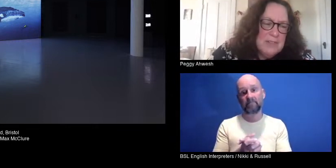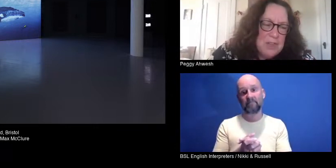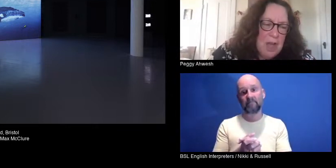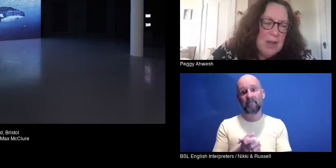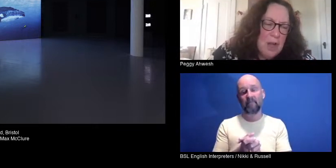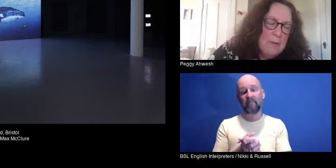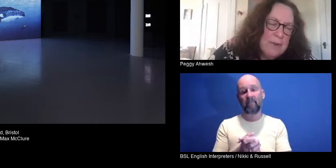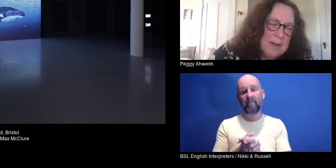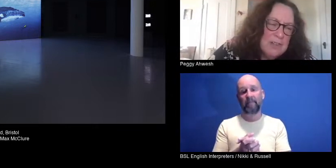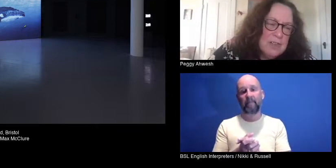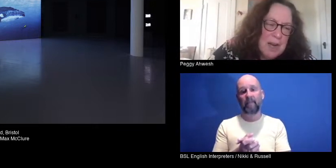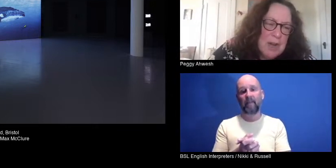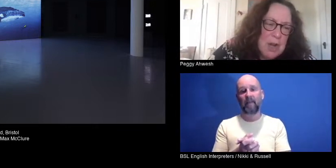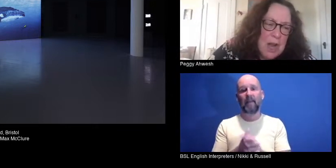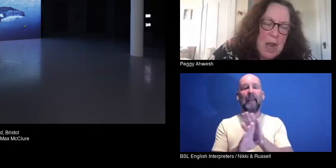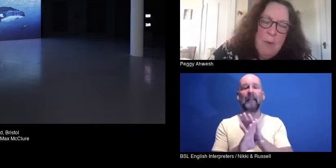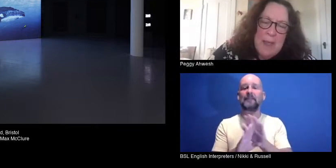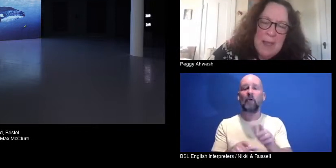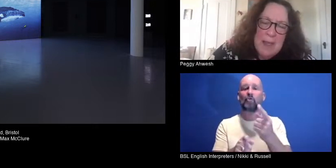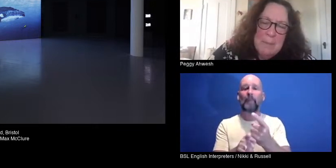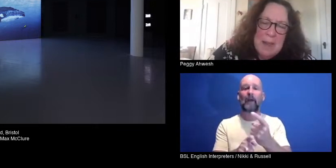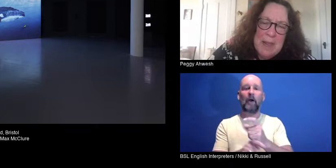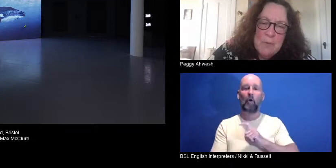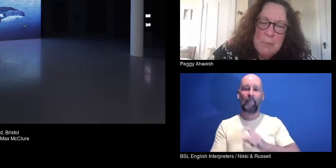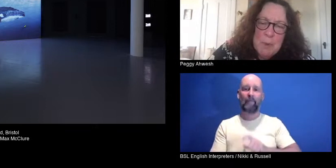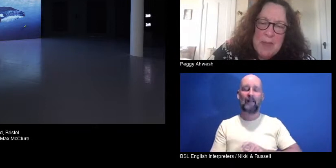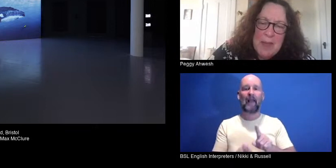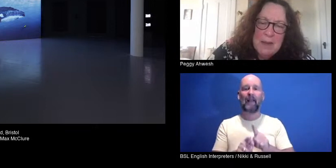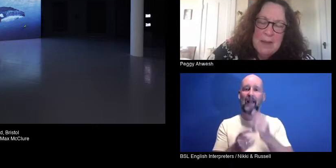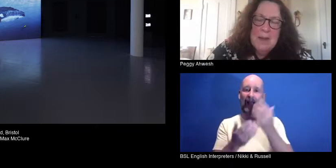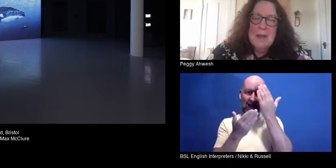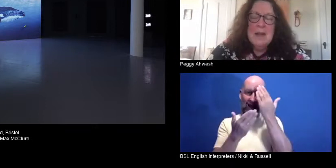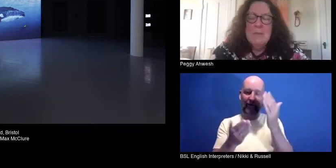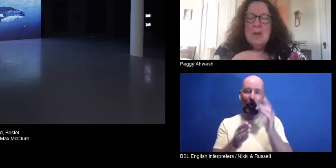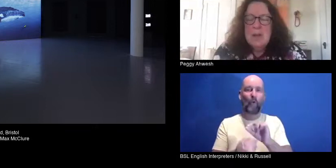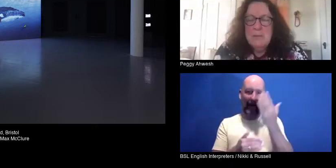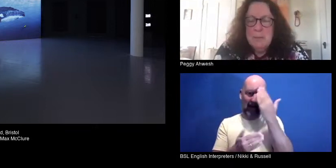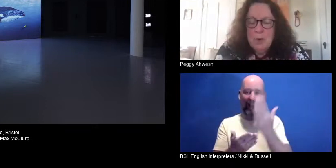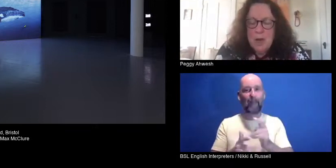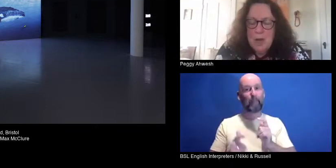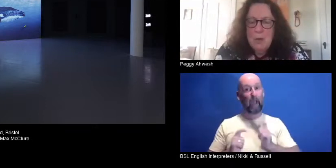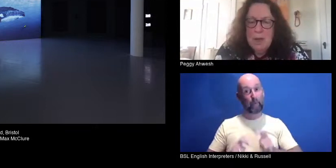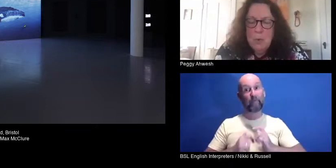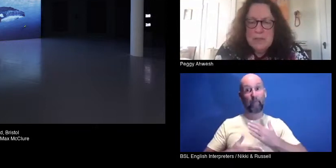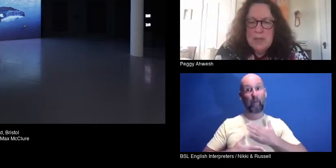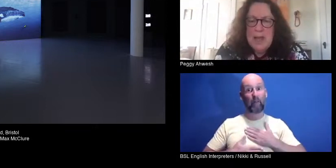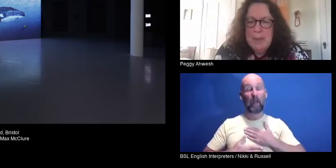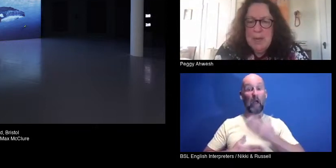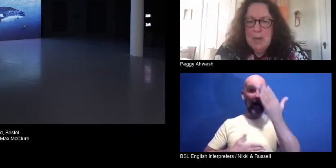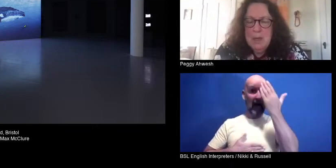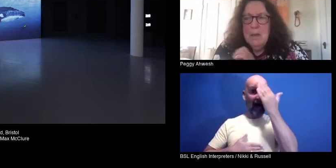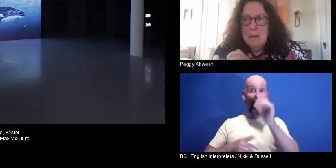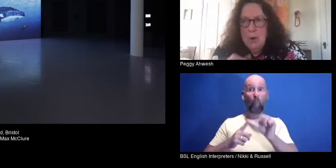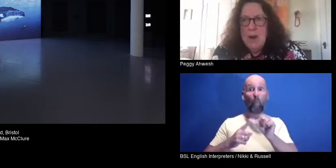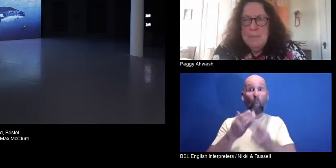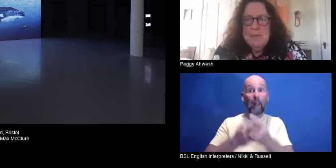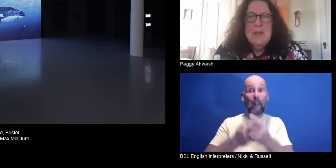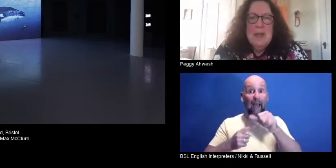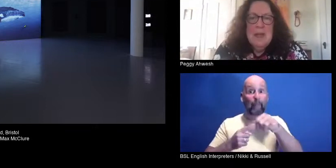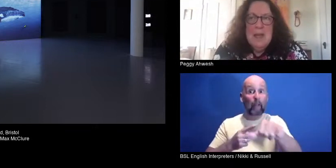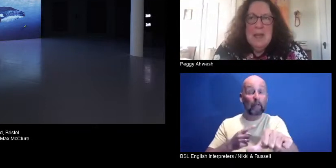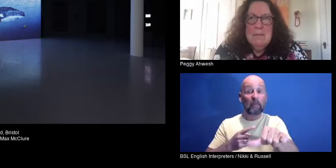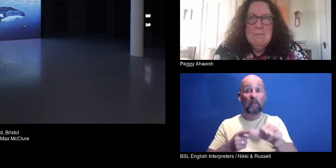not that it's not confident, it's just kind of a not knowing and being comfortable with that. Like, I'm really comfortable not knowing what's going to happen,